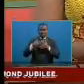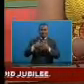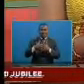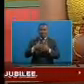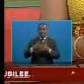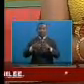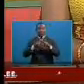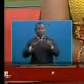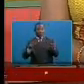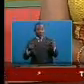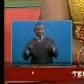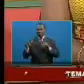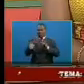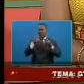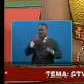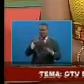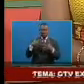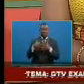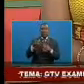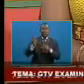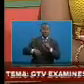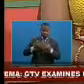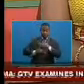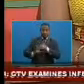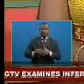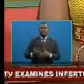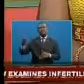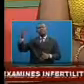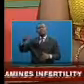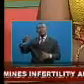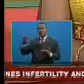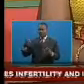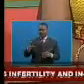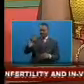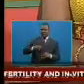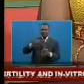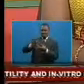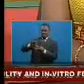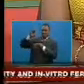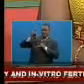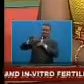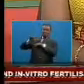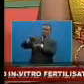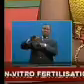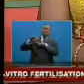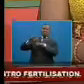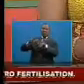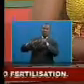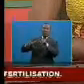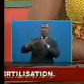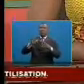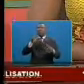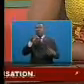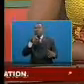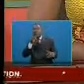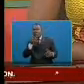science calls it infertility. Gone are the days when infertility was treated as a spiritual problem and purely a woman's affair